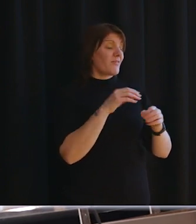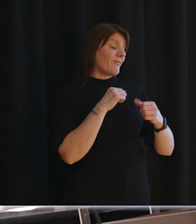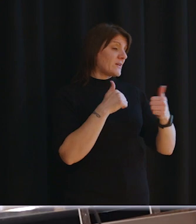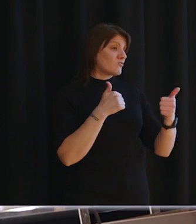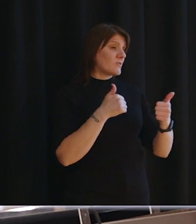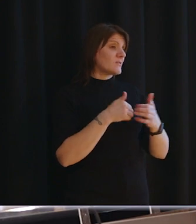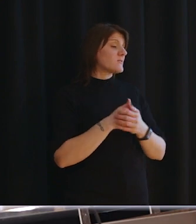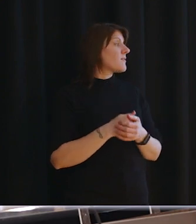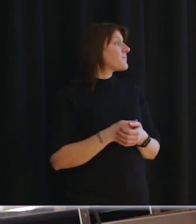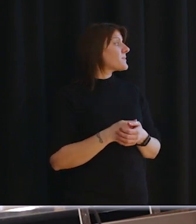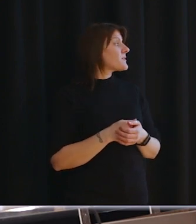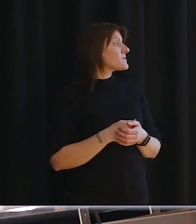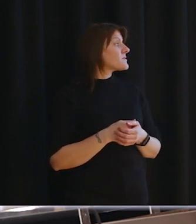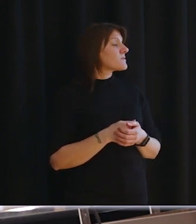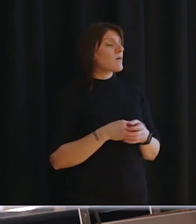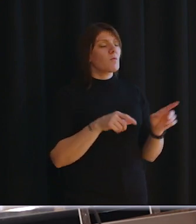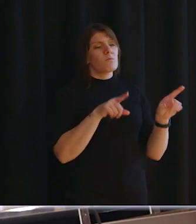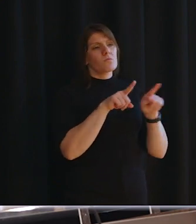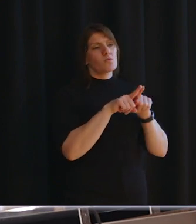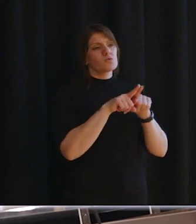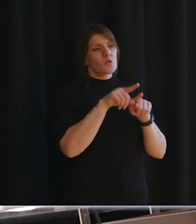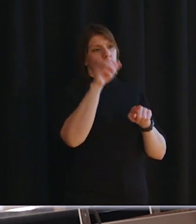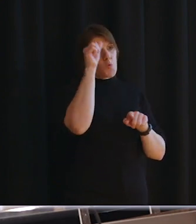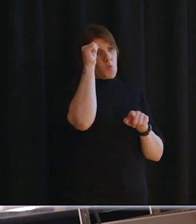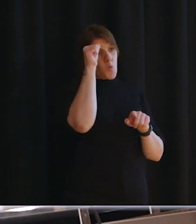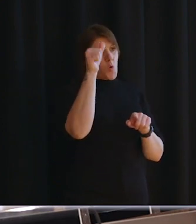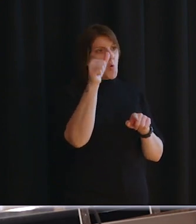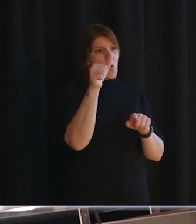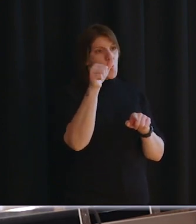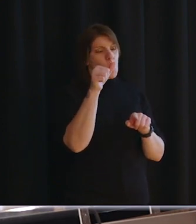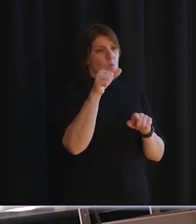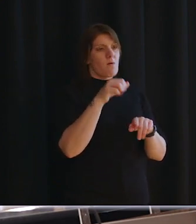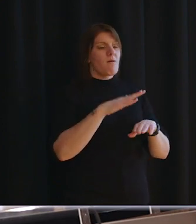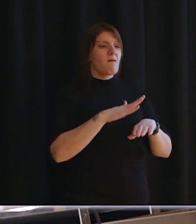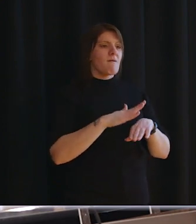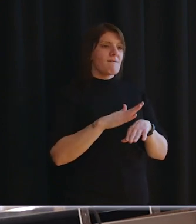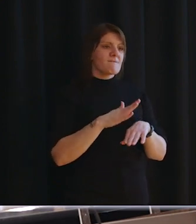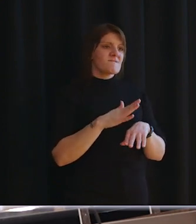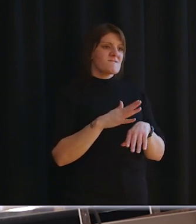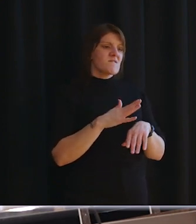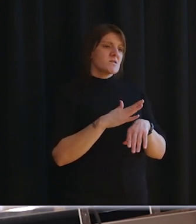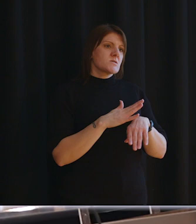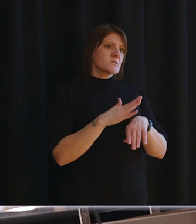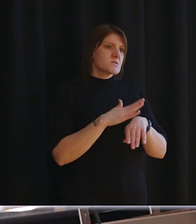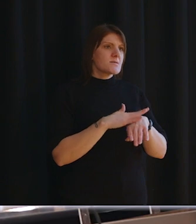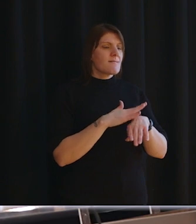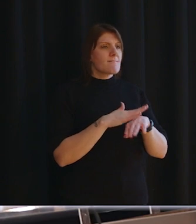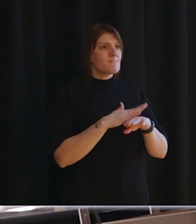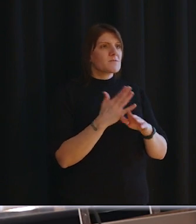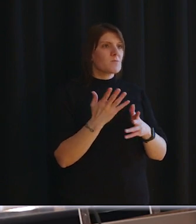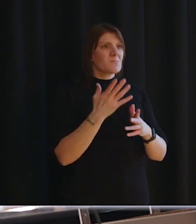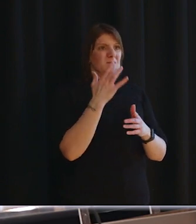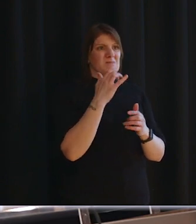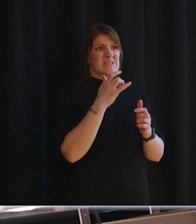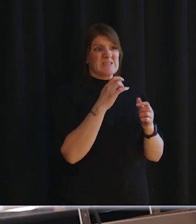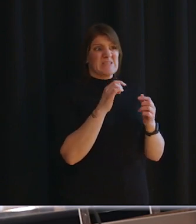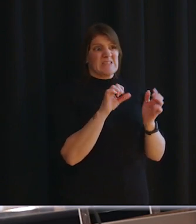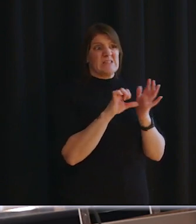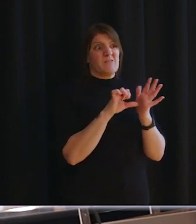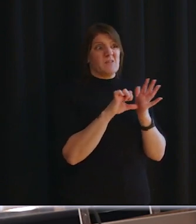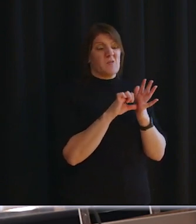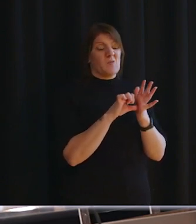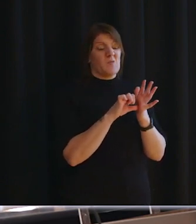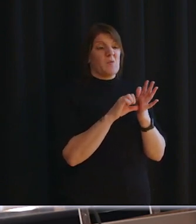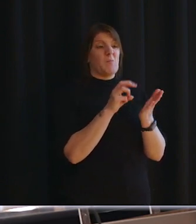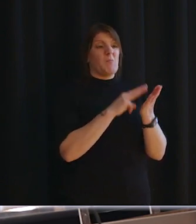But I also know of instances where that can be a tricky area when a parent carer wants what's